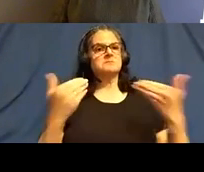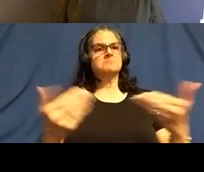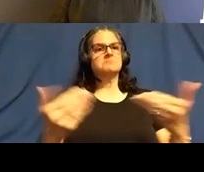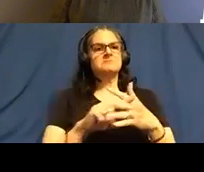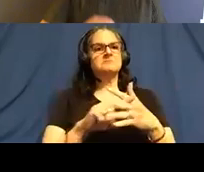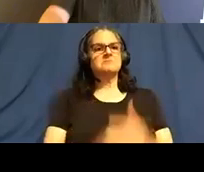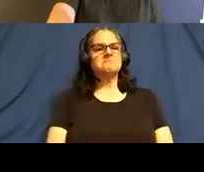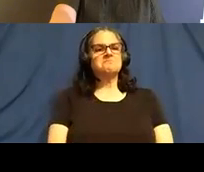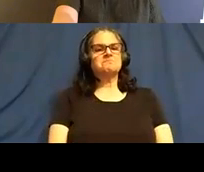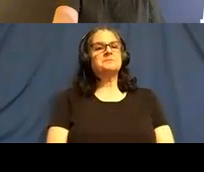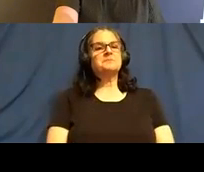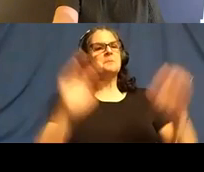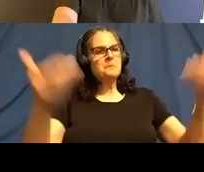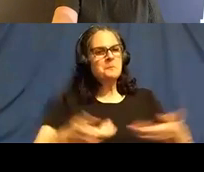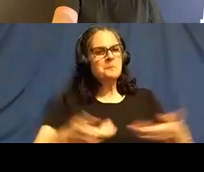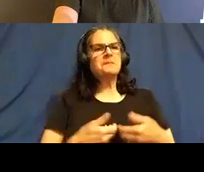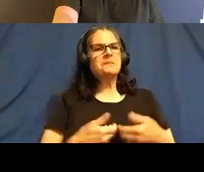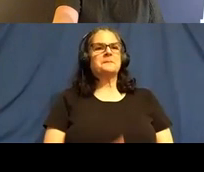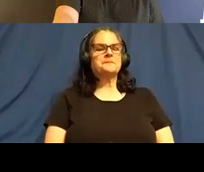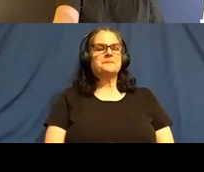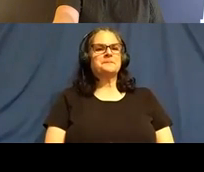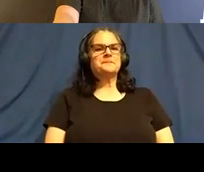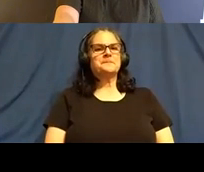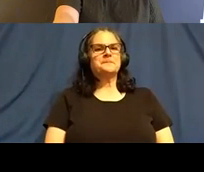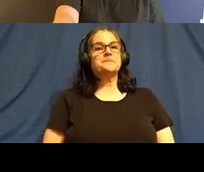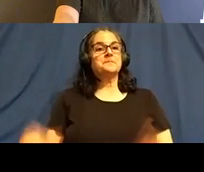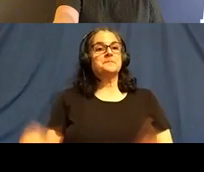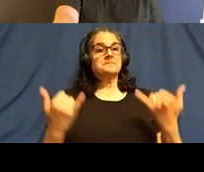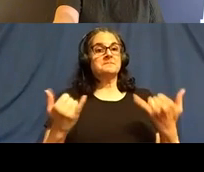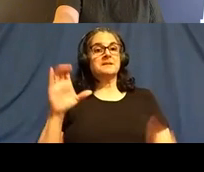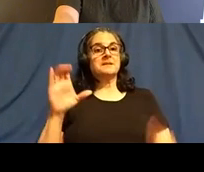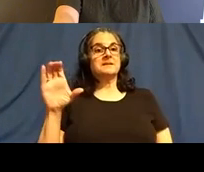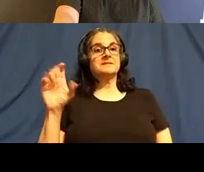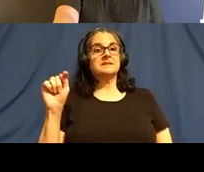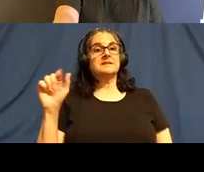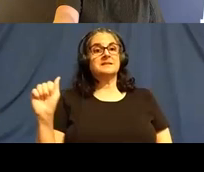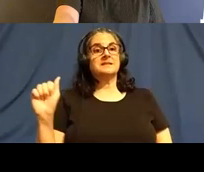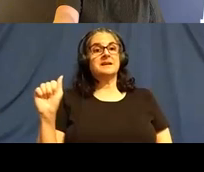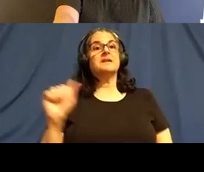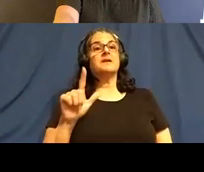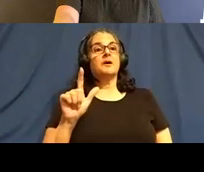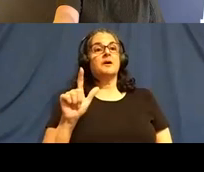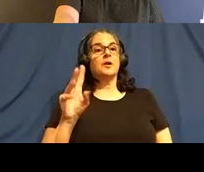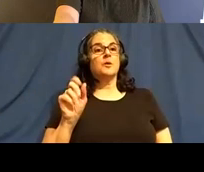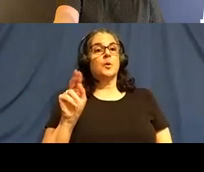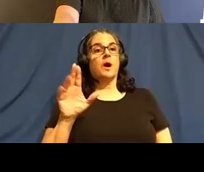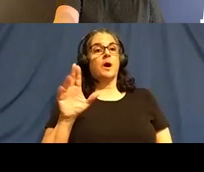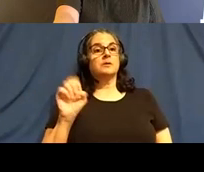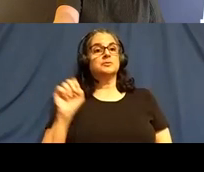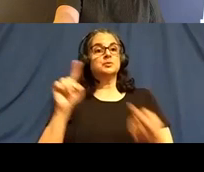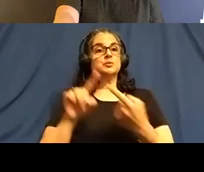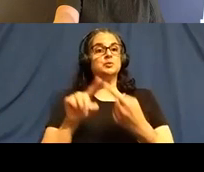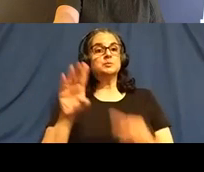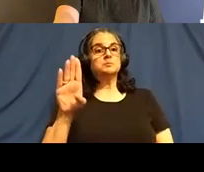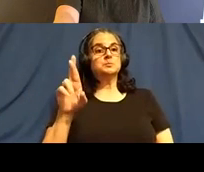Welcome everyone. This is CTA's Lawrence to Bryn Mawr Modernization Virtual Town Hall. We're really excited